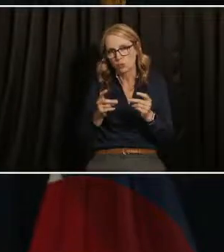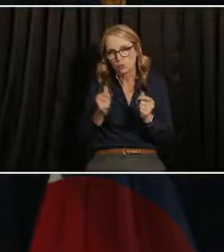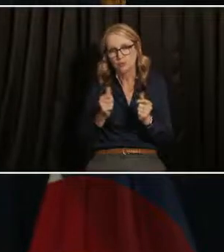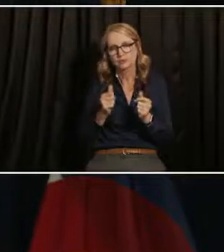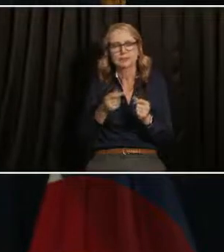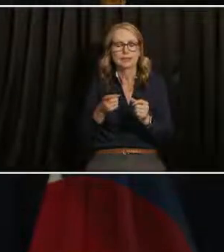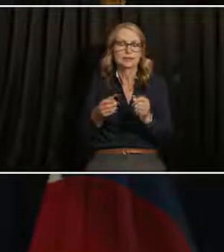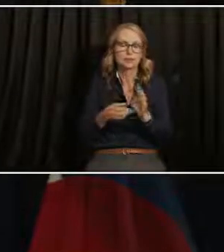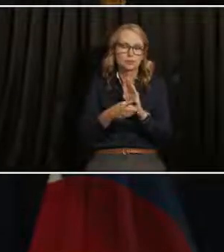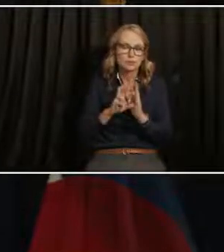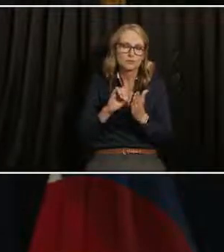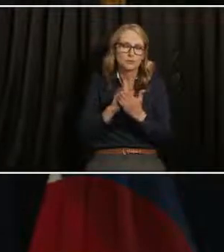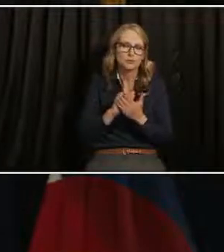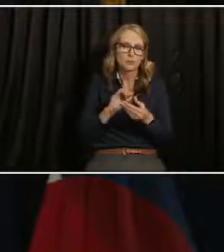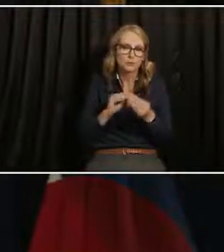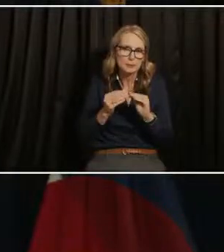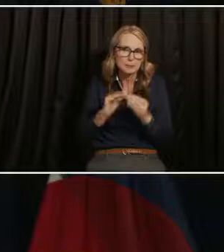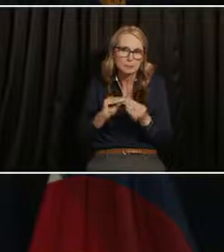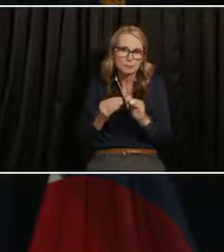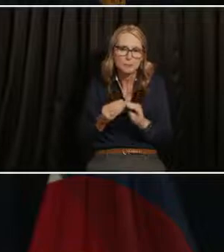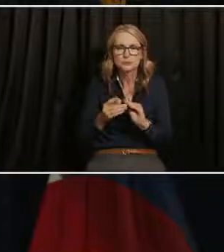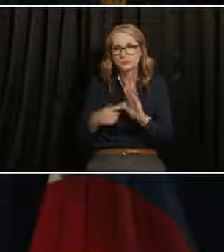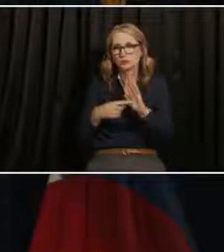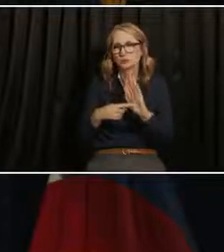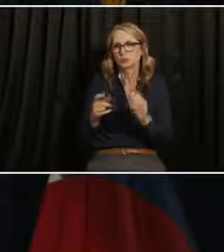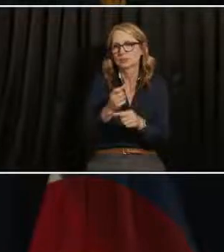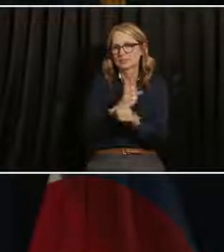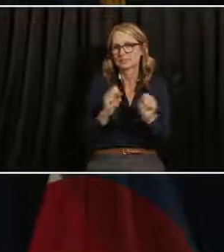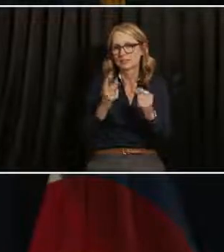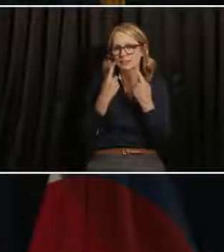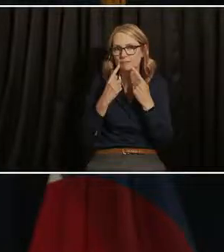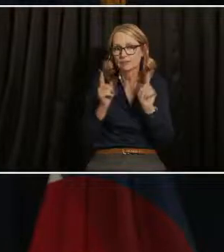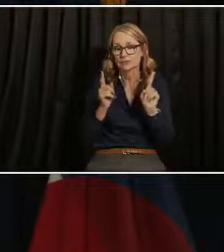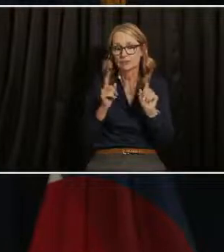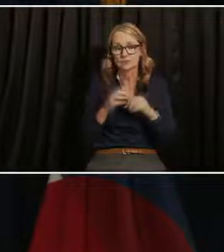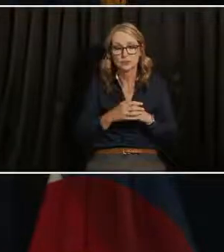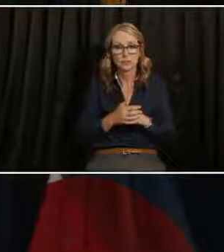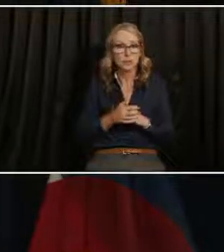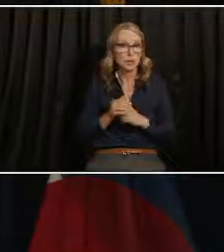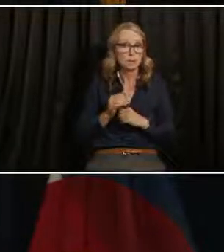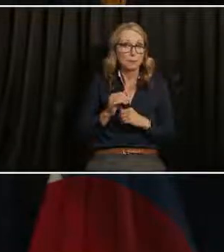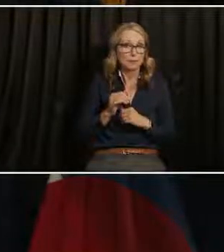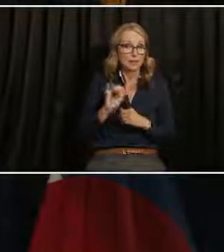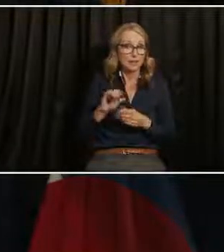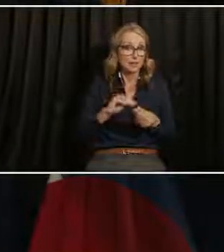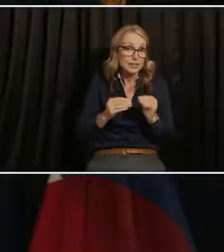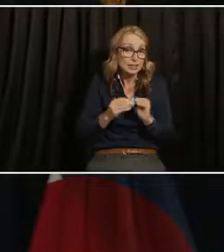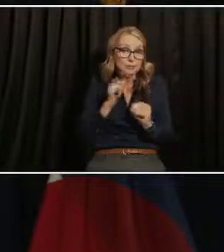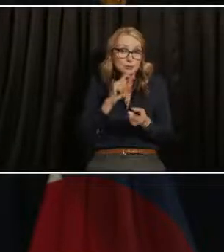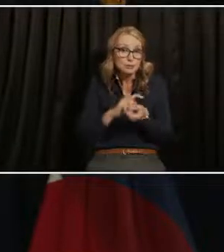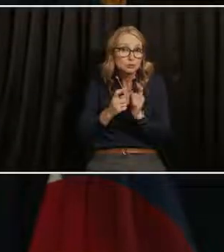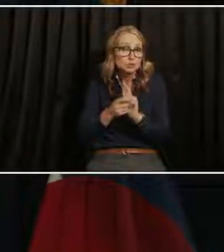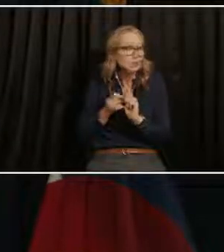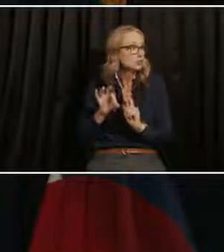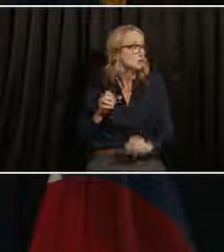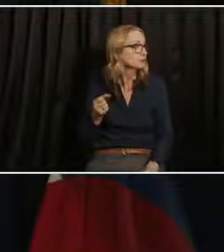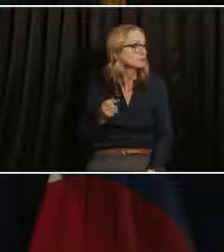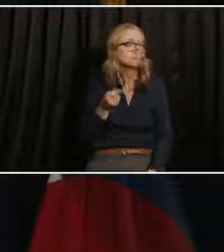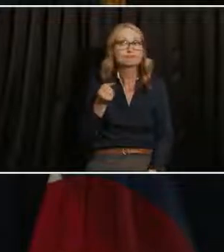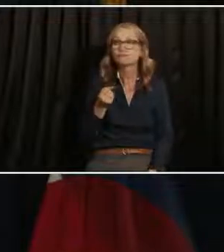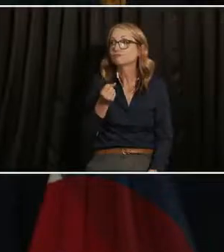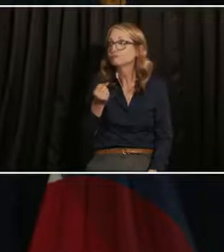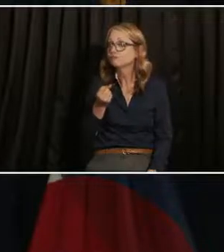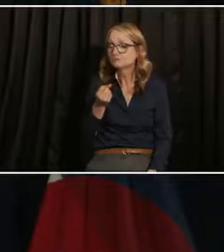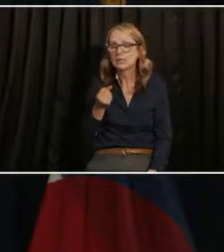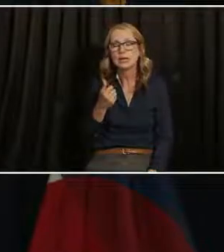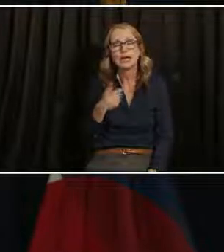efficacy, but assuming that is there, it doesn't change if you sit on it, so please review it expeditiously, make the decision. We